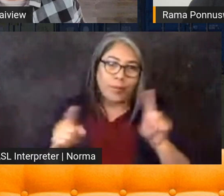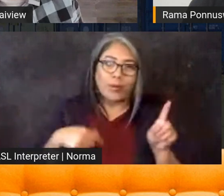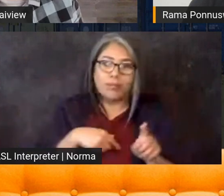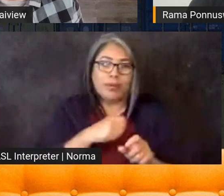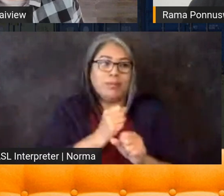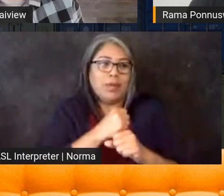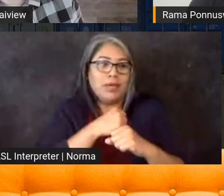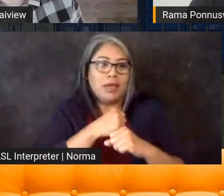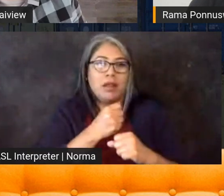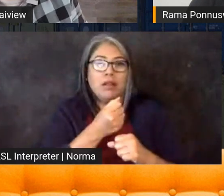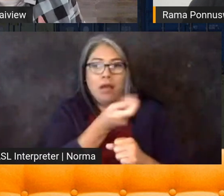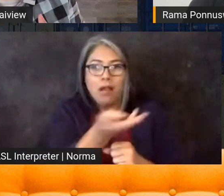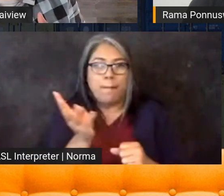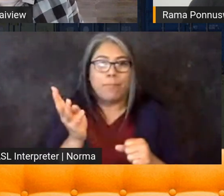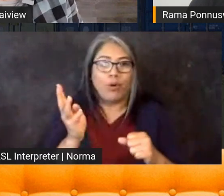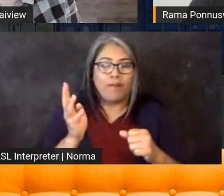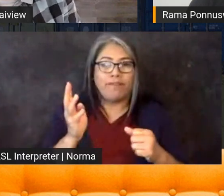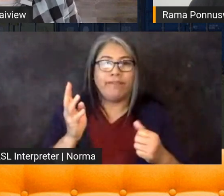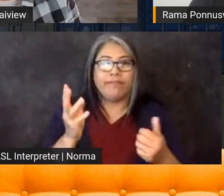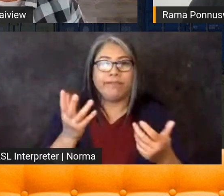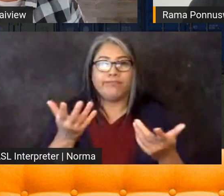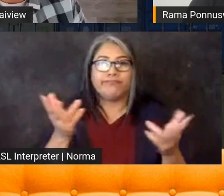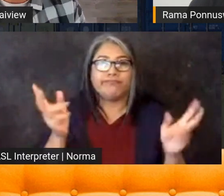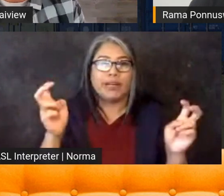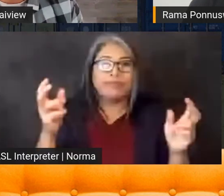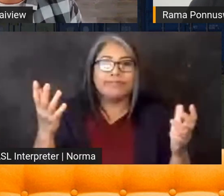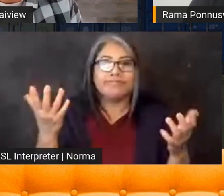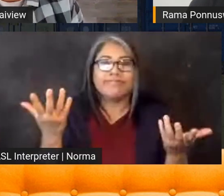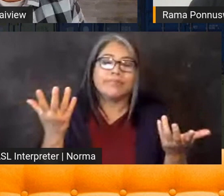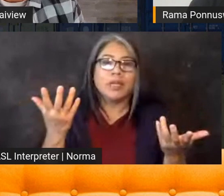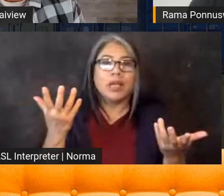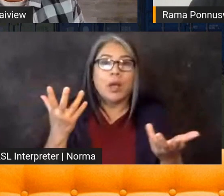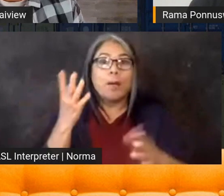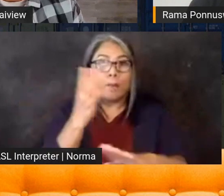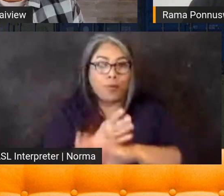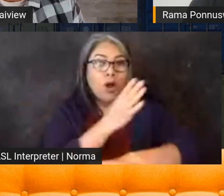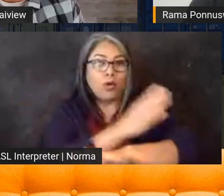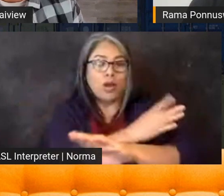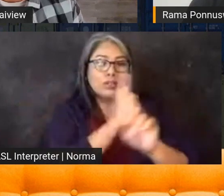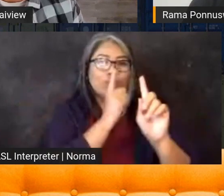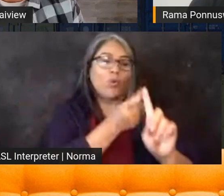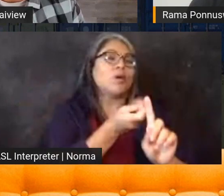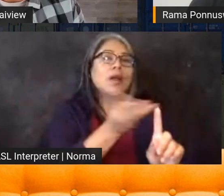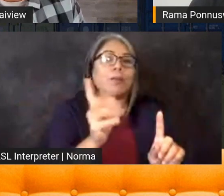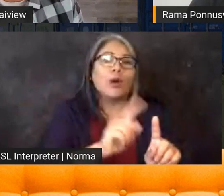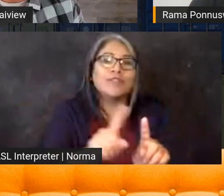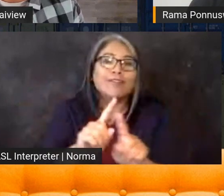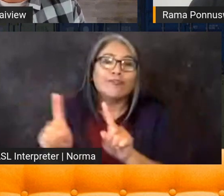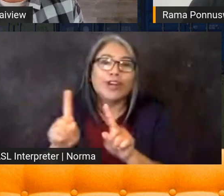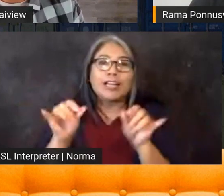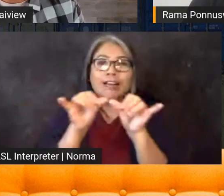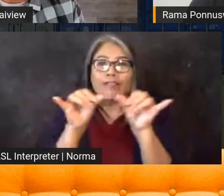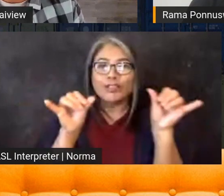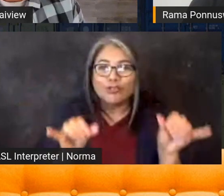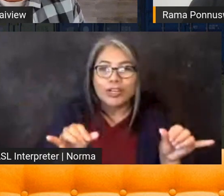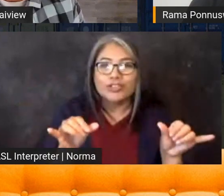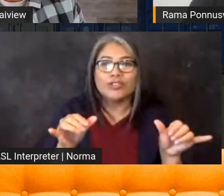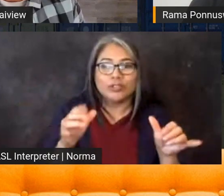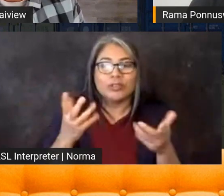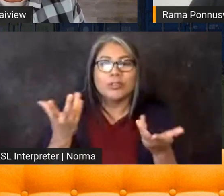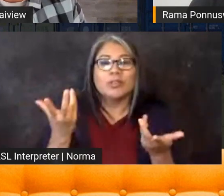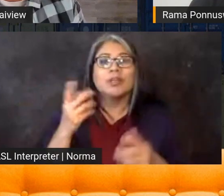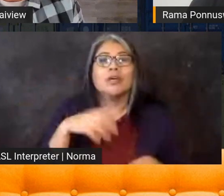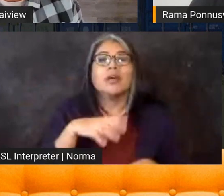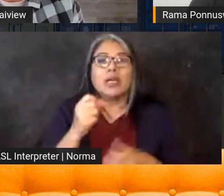progress towards a number of different infrastructure providers and support for them. Now, Vipin or Rama, Shuo,